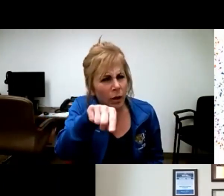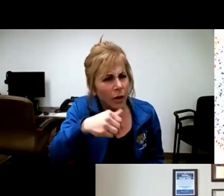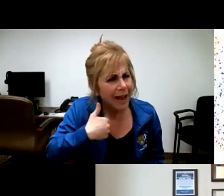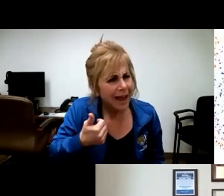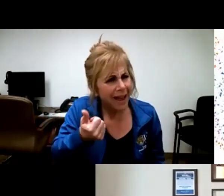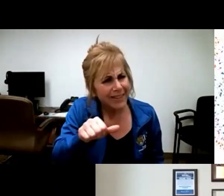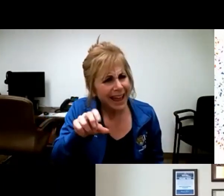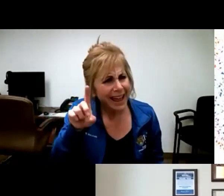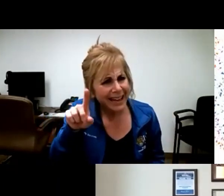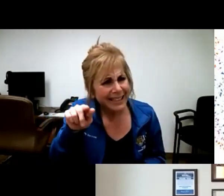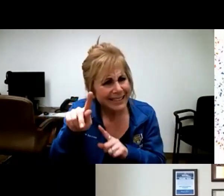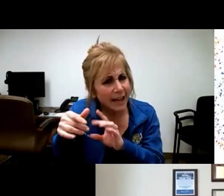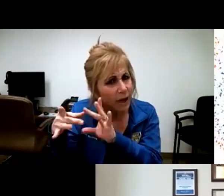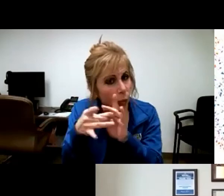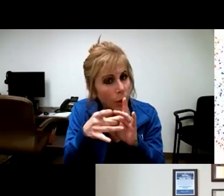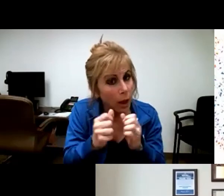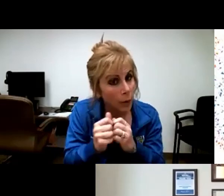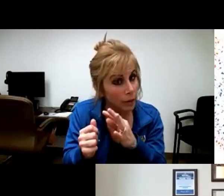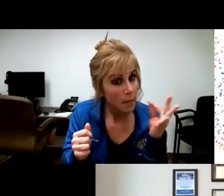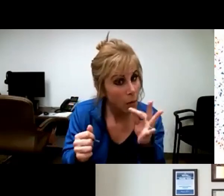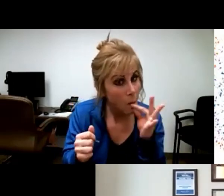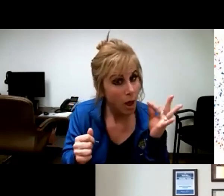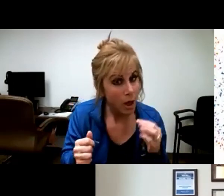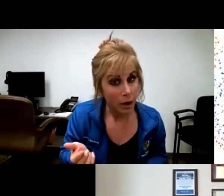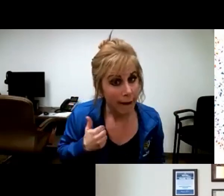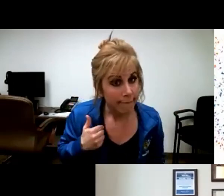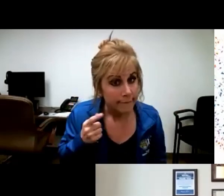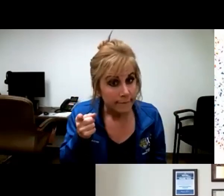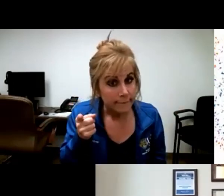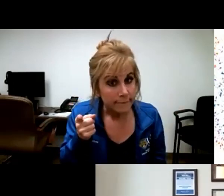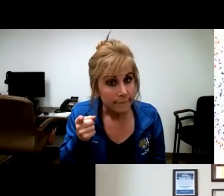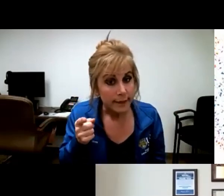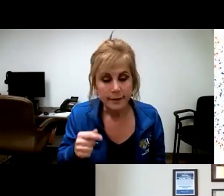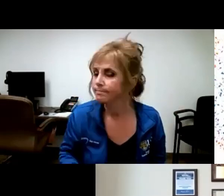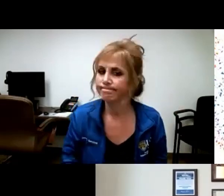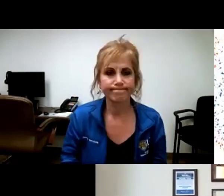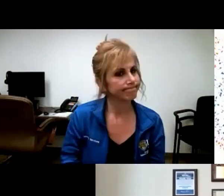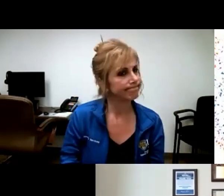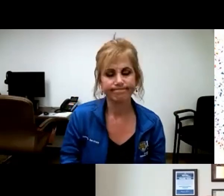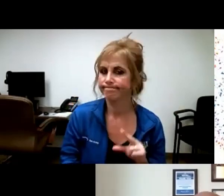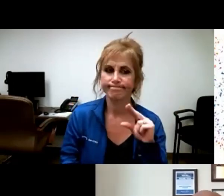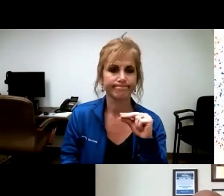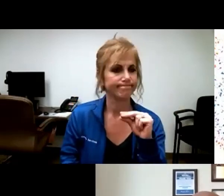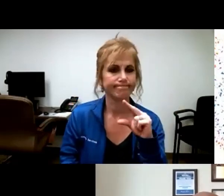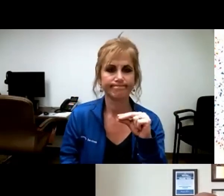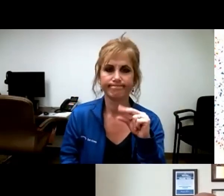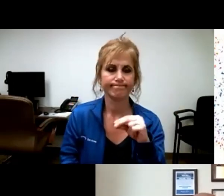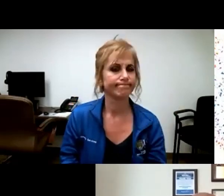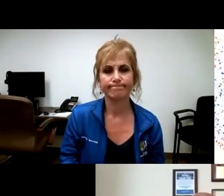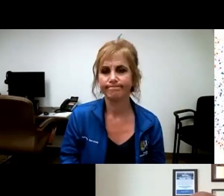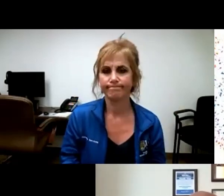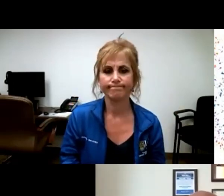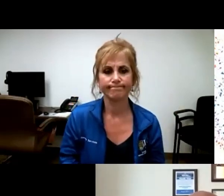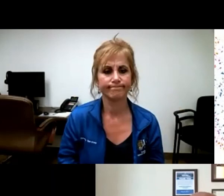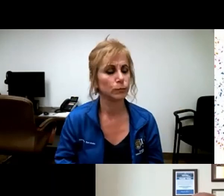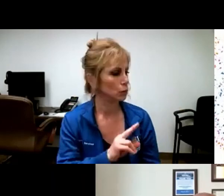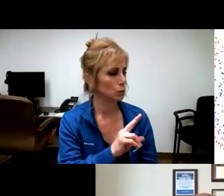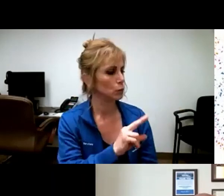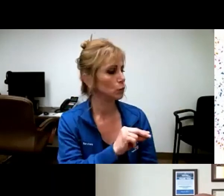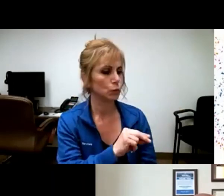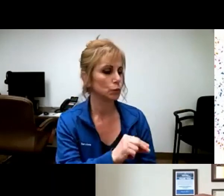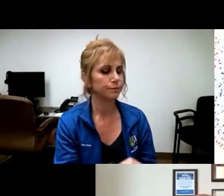marijuana and cigar paper specifically? I don't. No, but I think it's a really